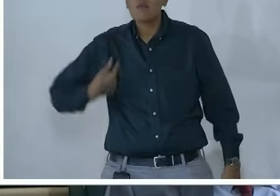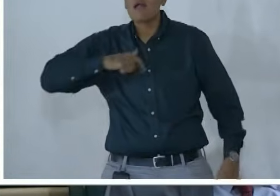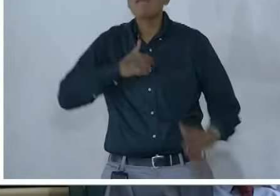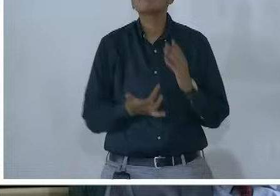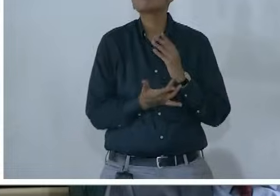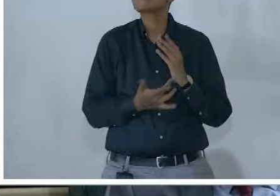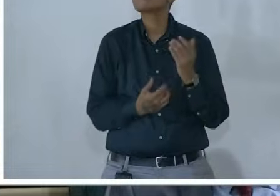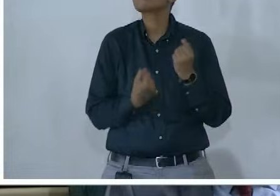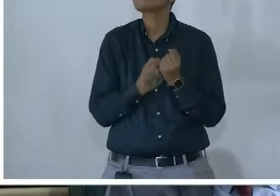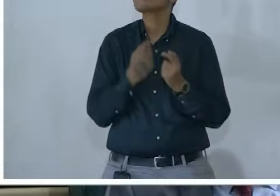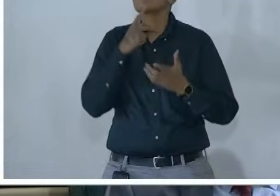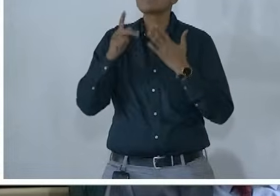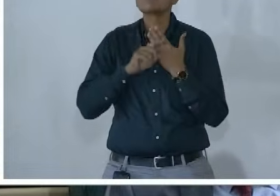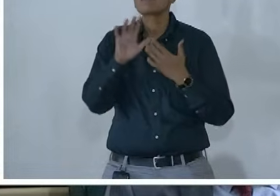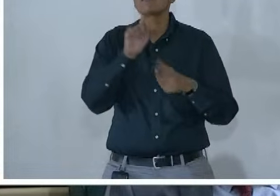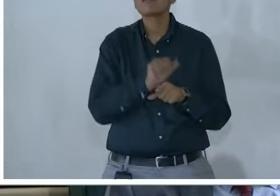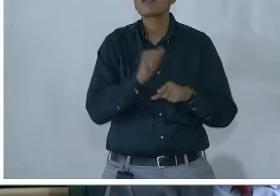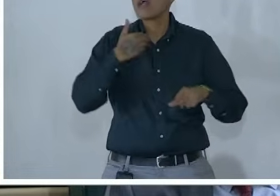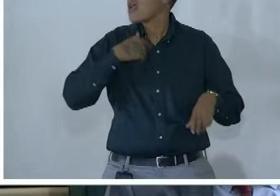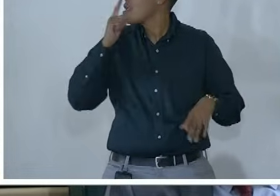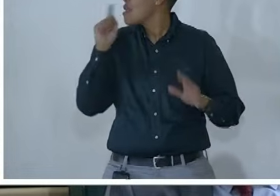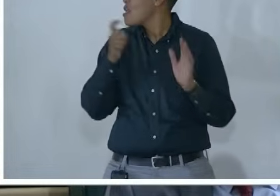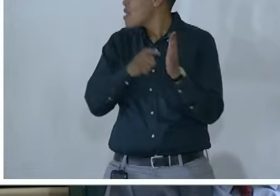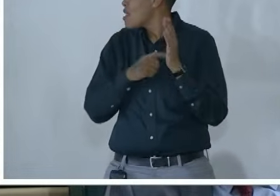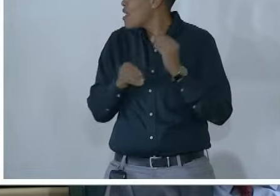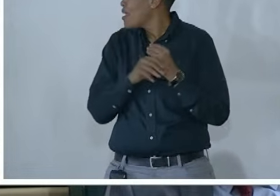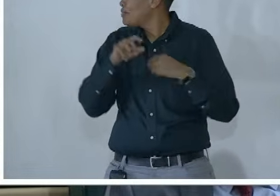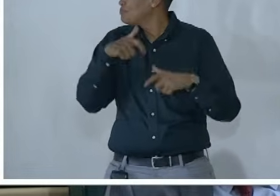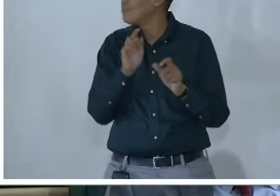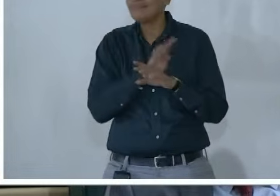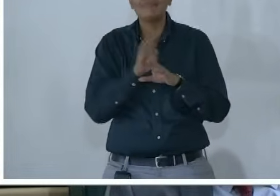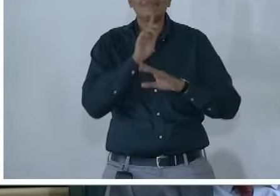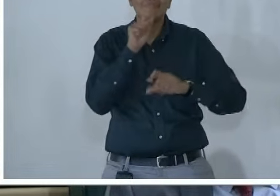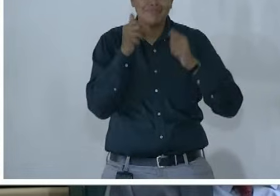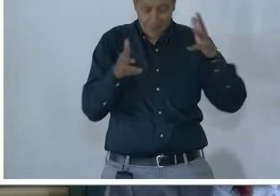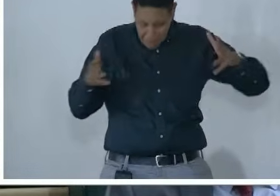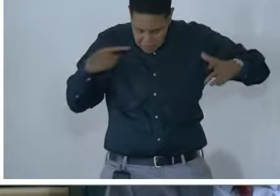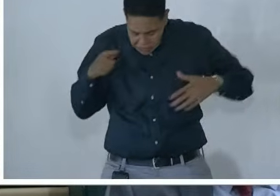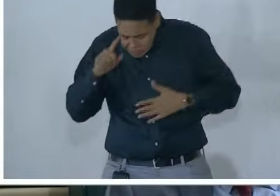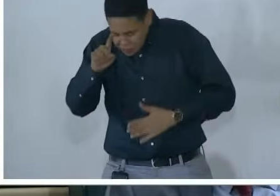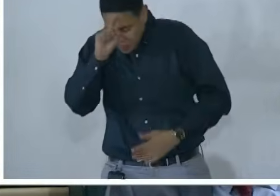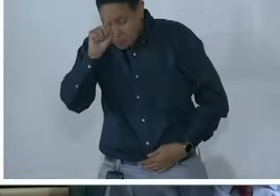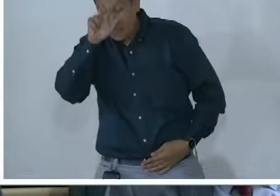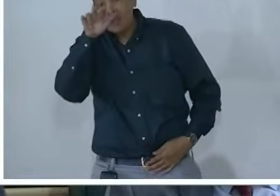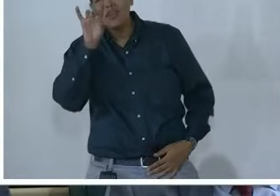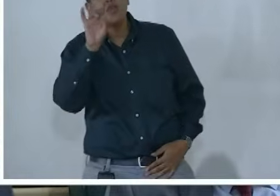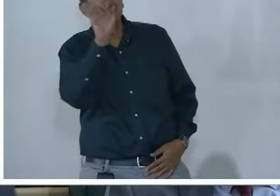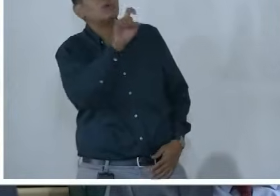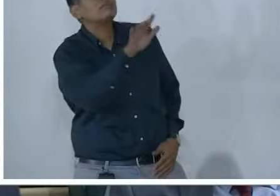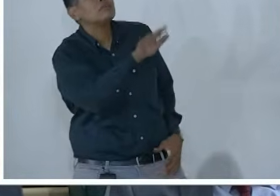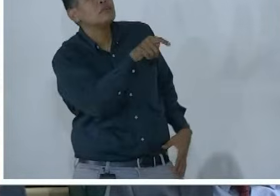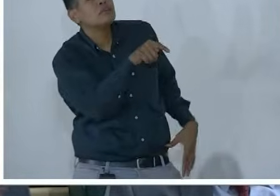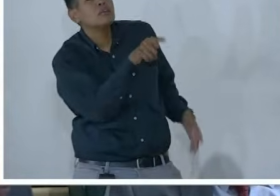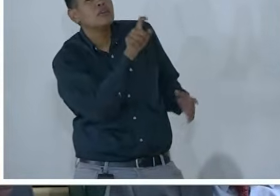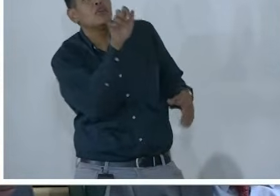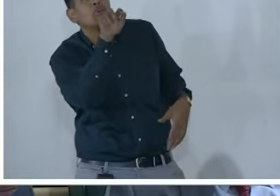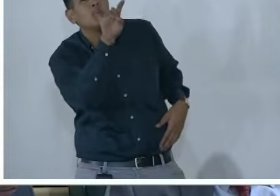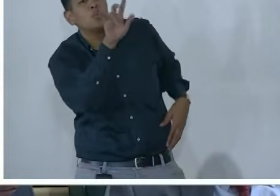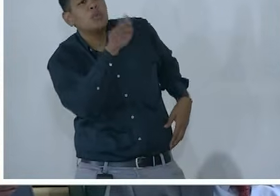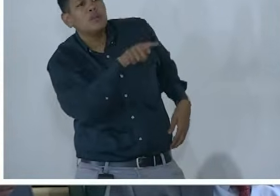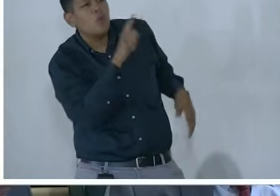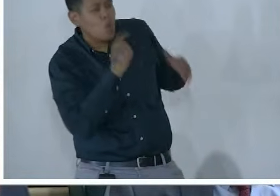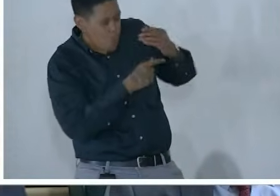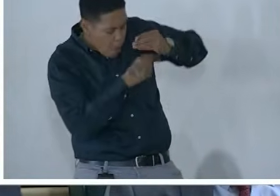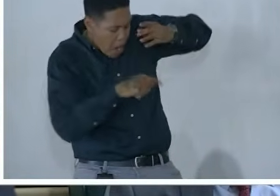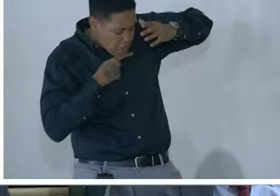technical assistance programs that require MSMEs answering 138 questions to qualify